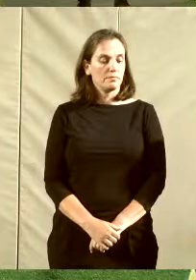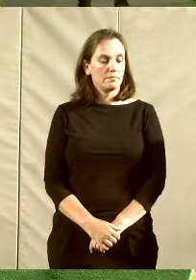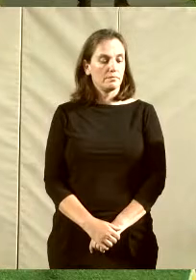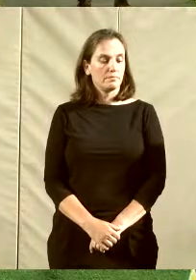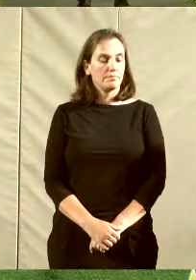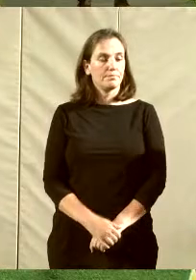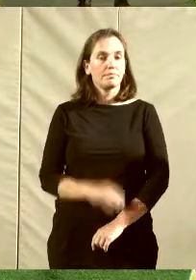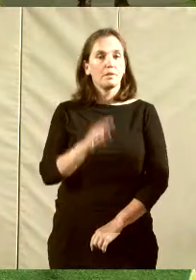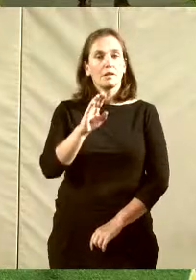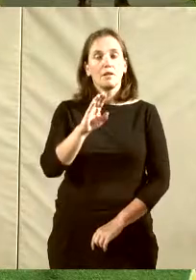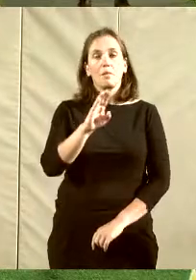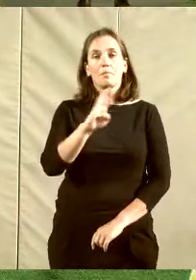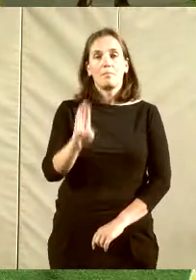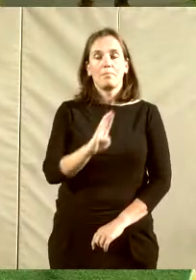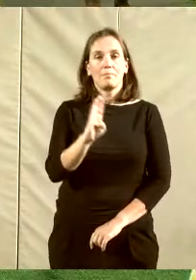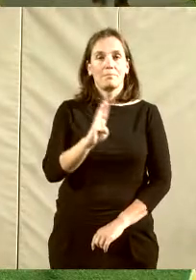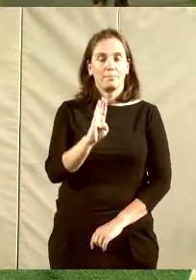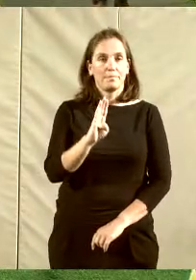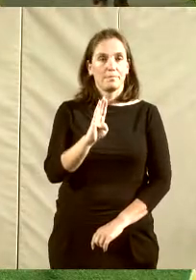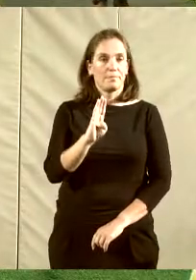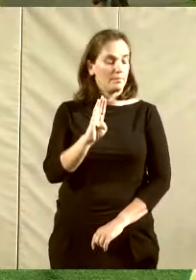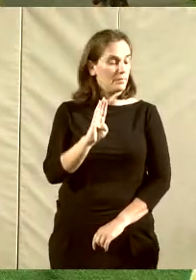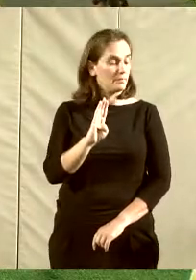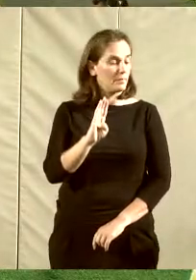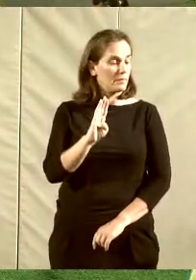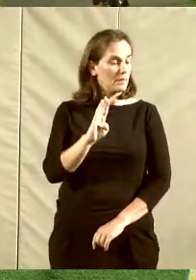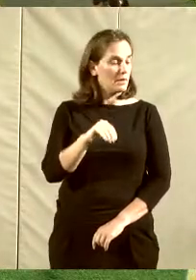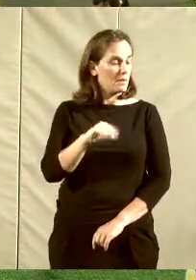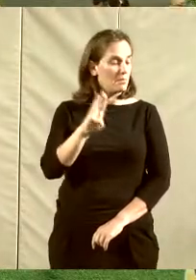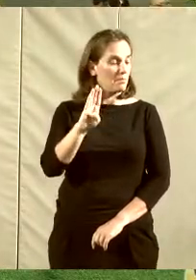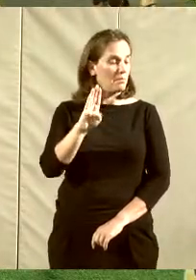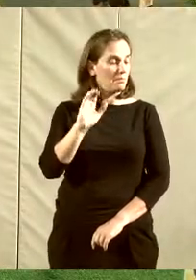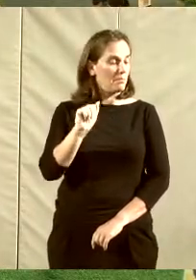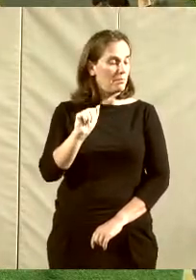Bella Rose Batterfield Porterfield.